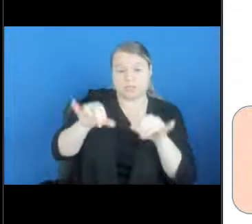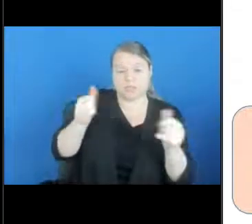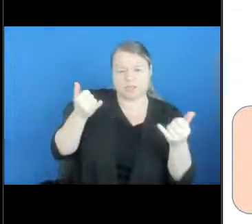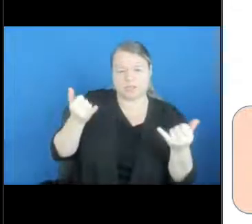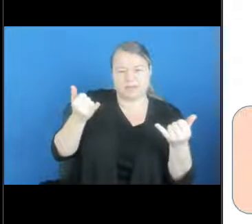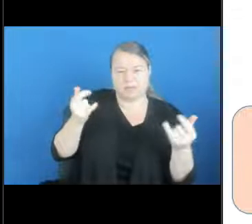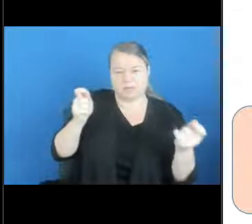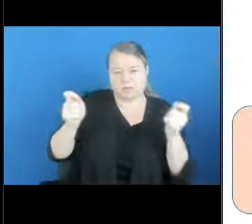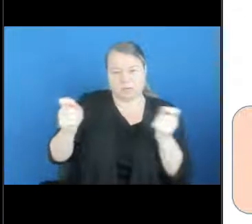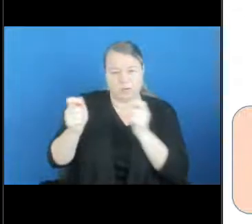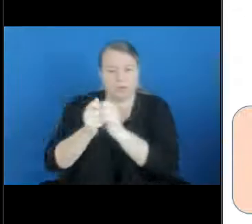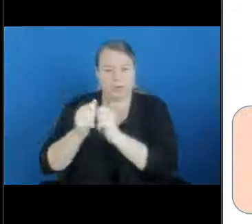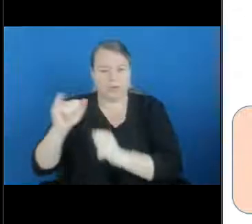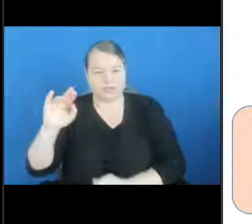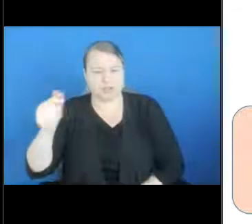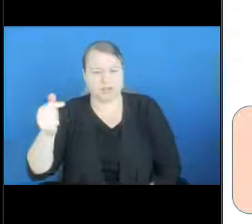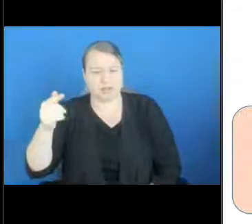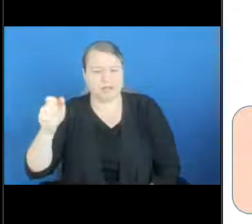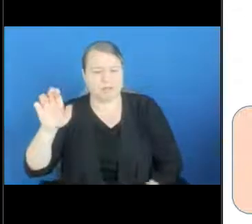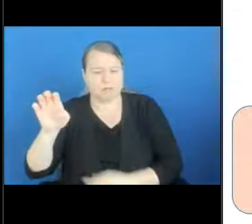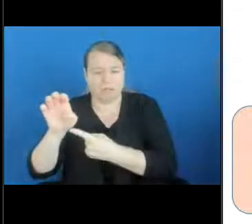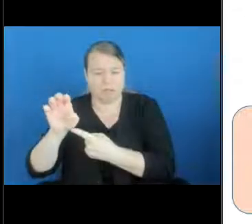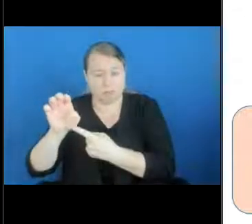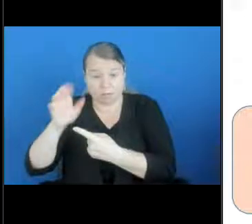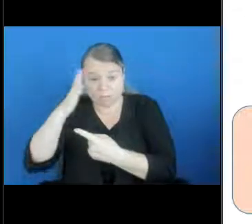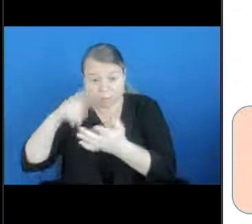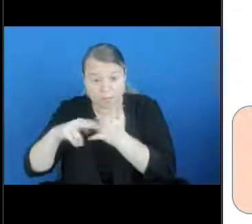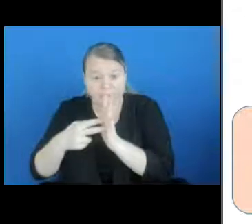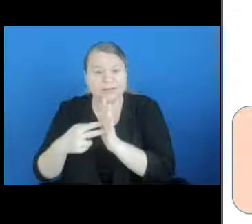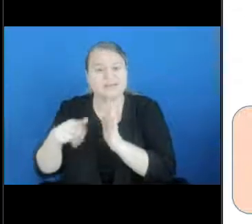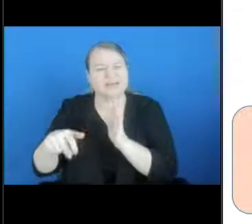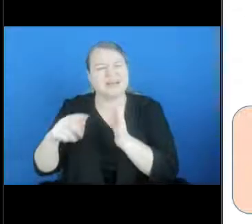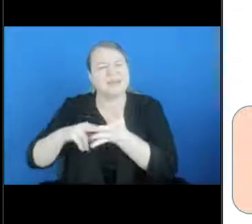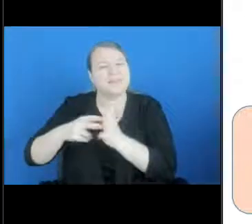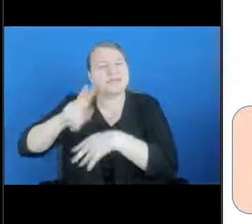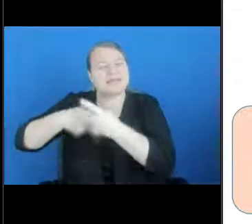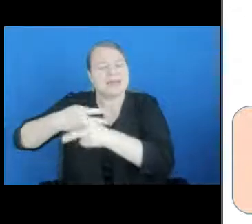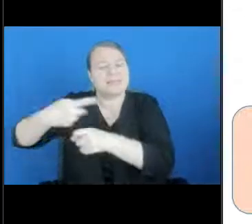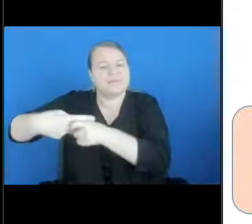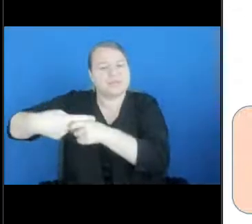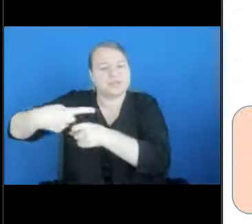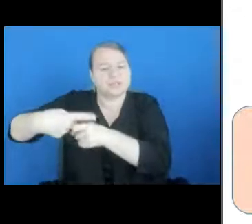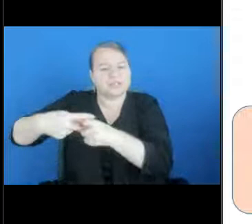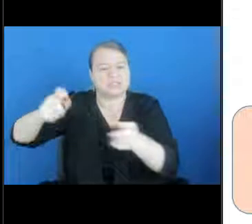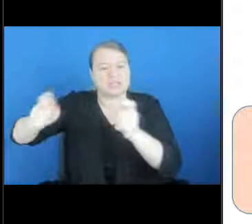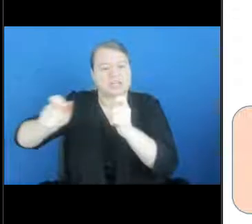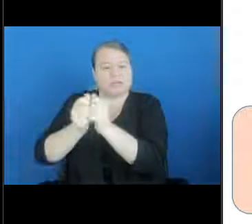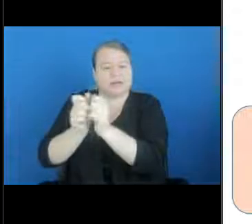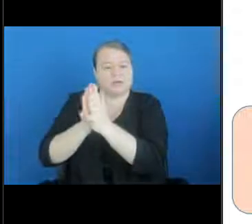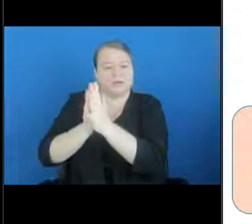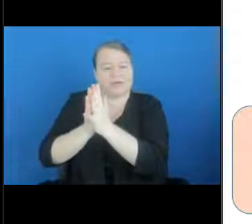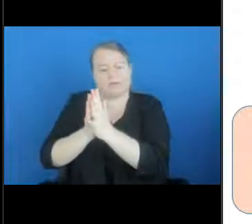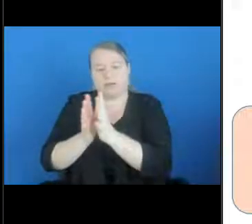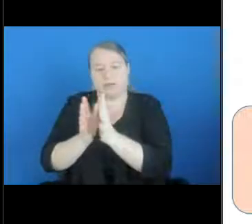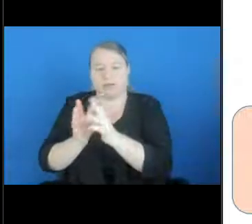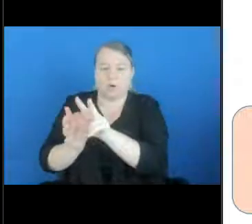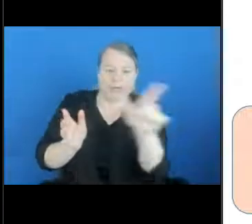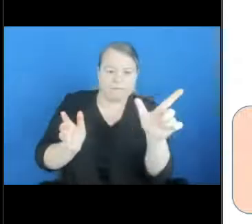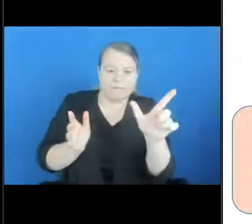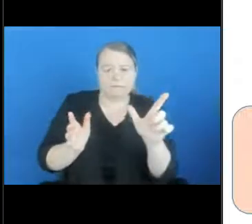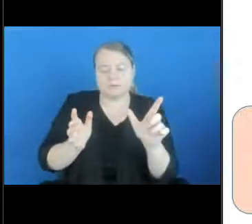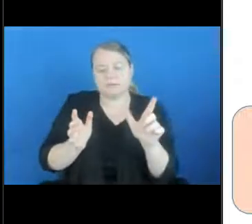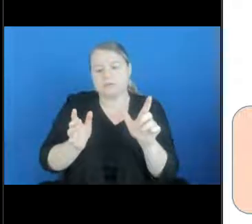handle. For those not familiar with the jug handle, this is a type of intersection configuration that changes the way traffic turns left at an at-grade